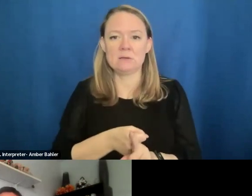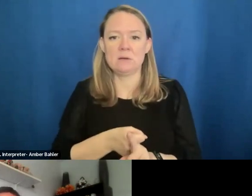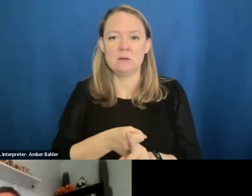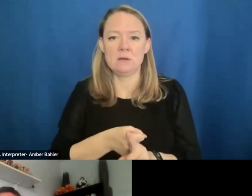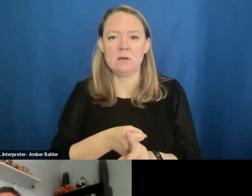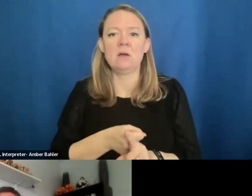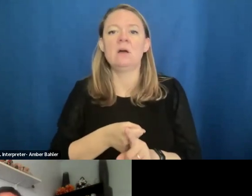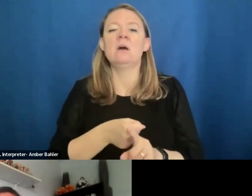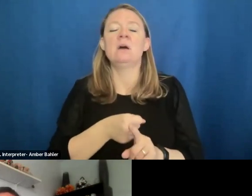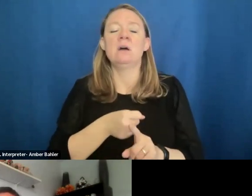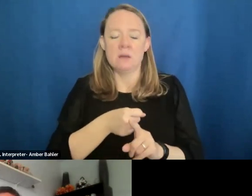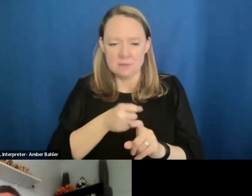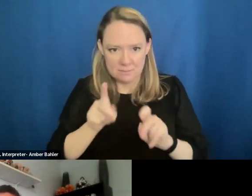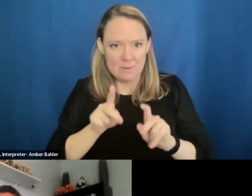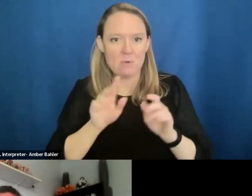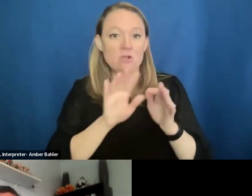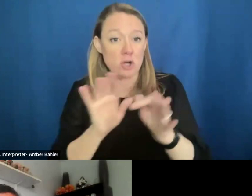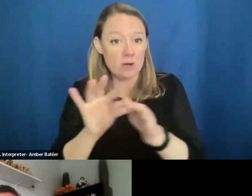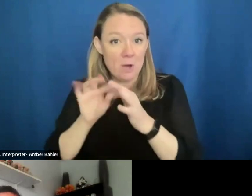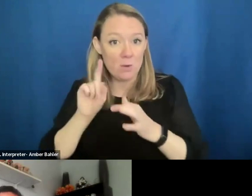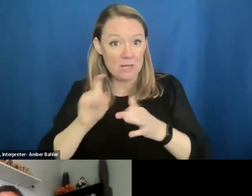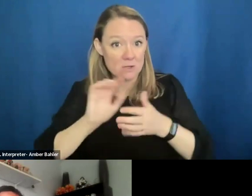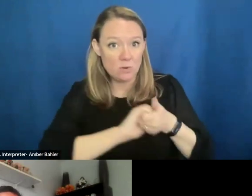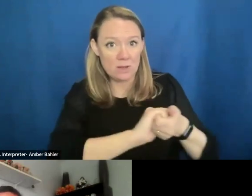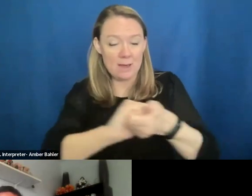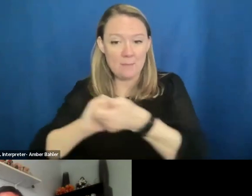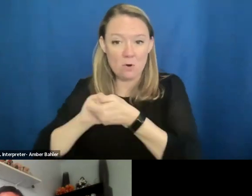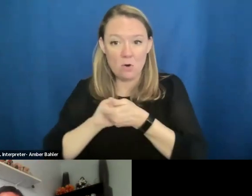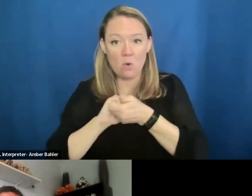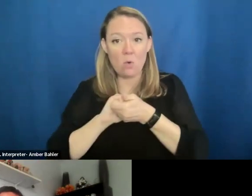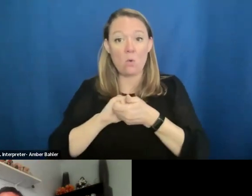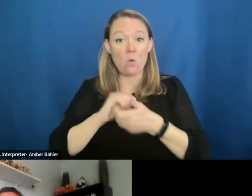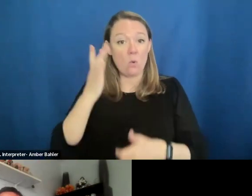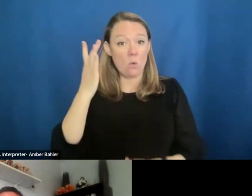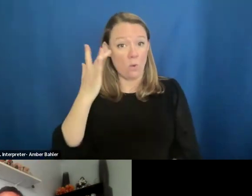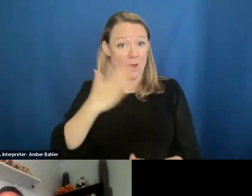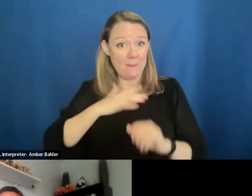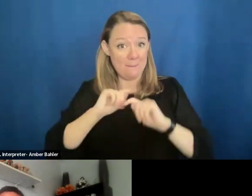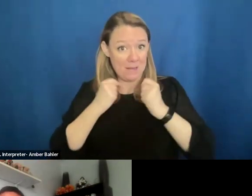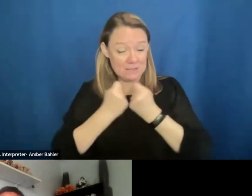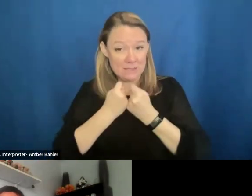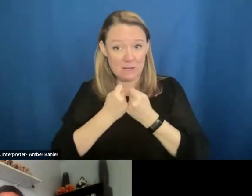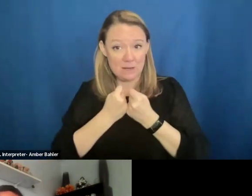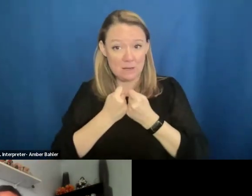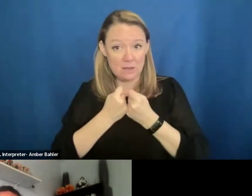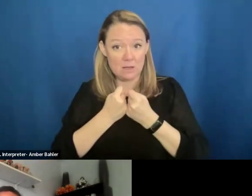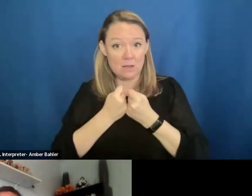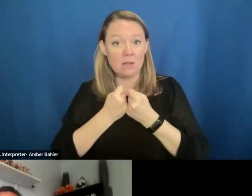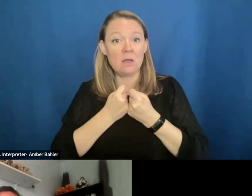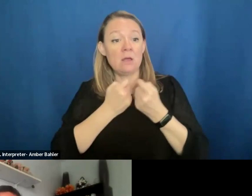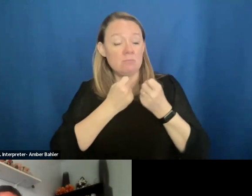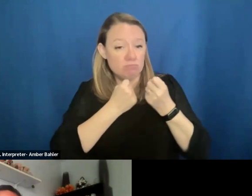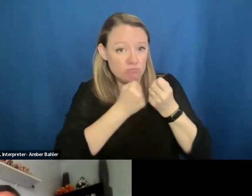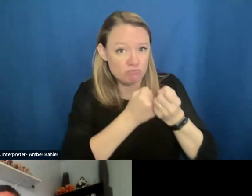for collaboration, because my team supports people who have called or